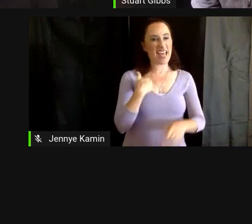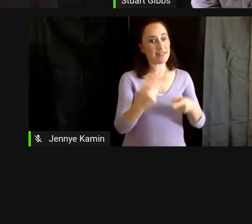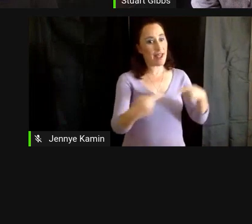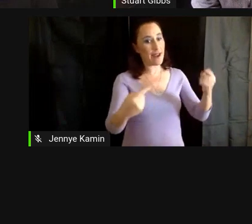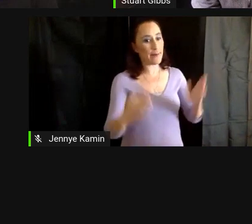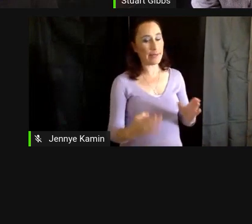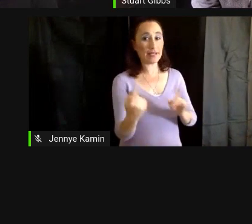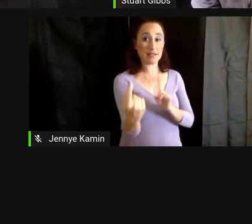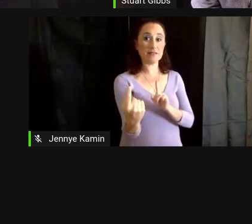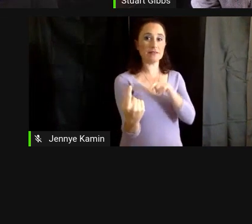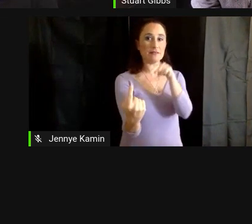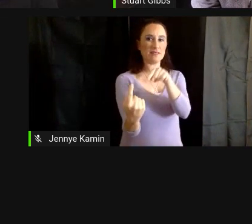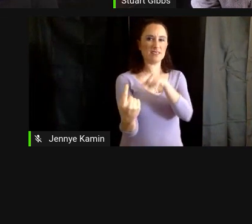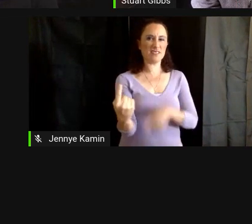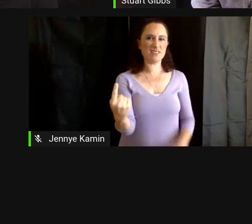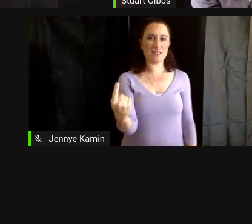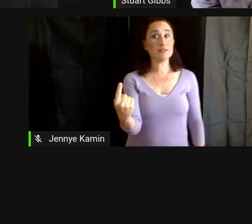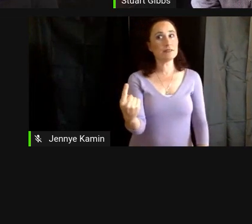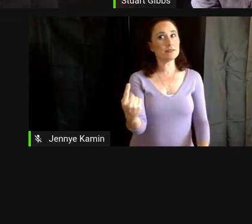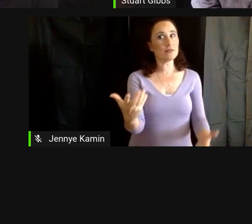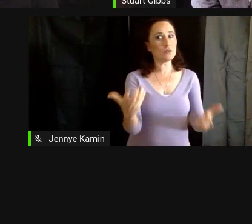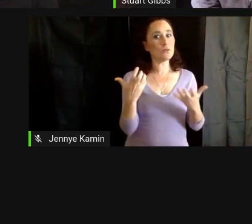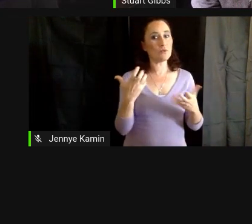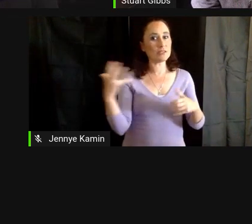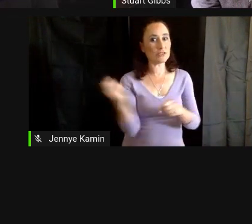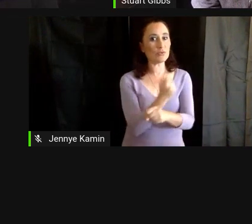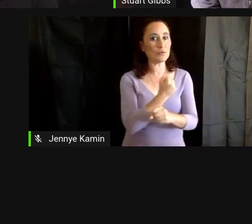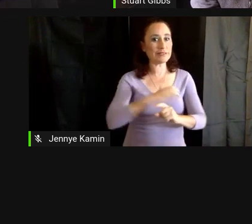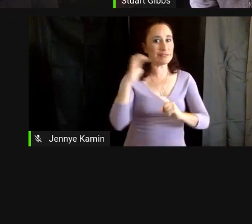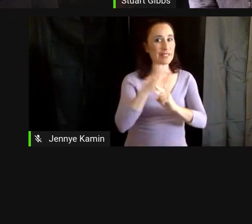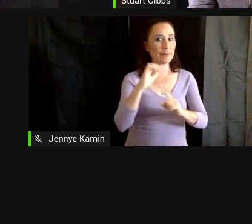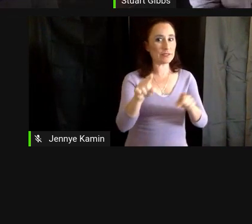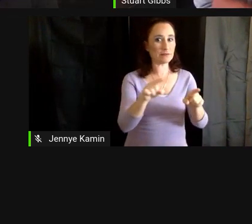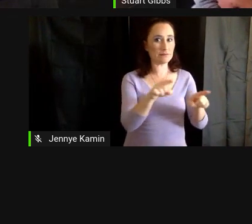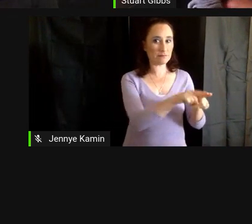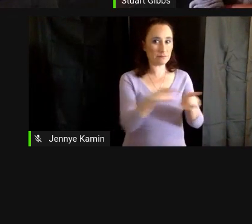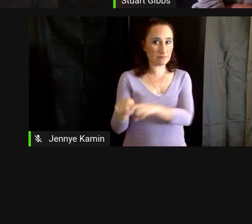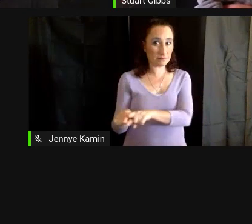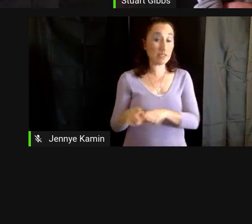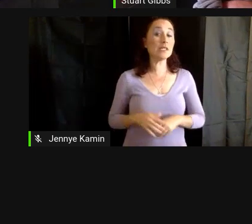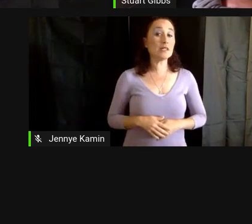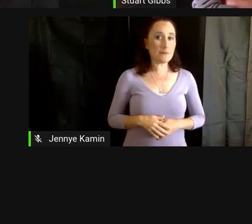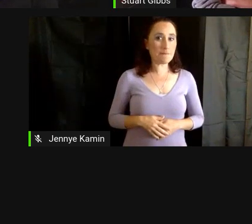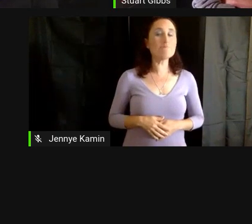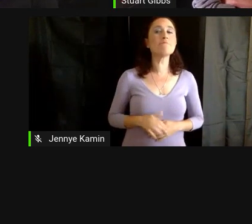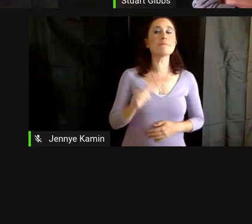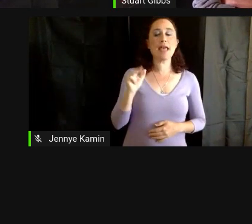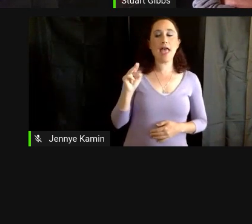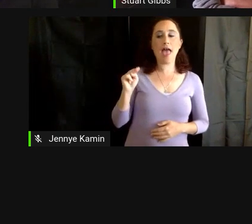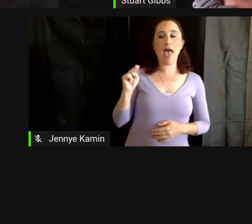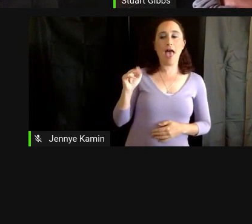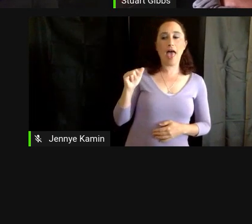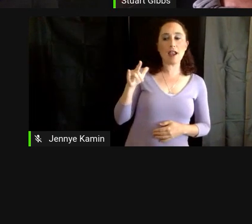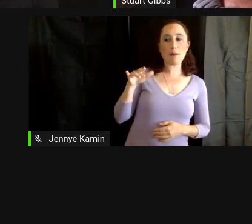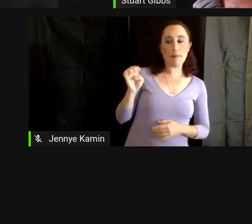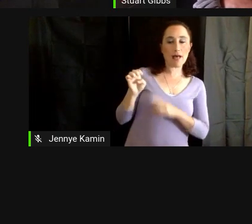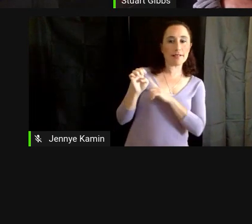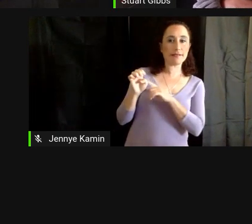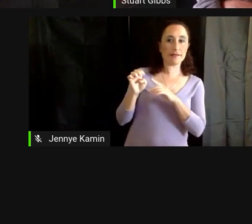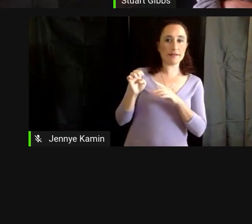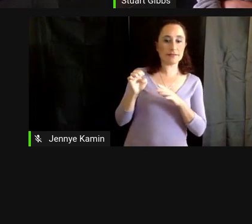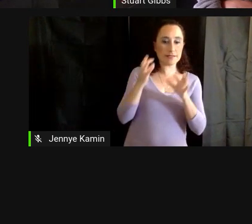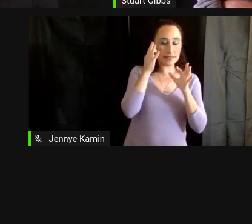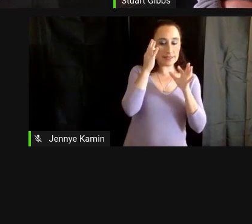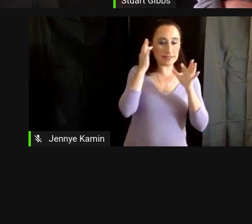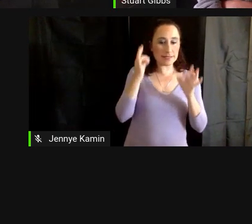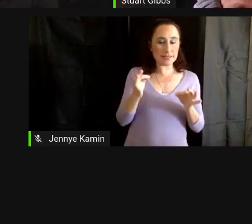who is like also going for the National Recorder Championships, and she decides that she is going to take out her